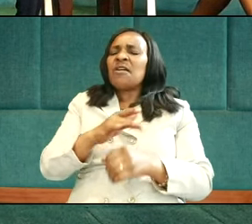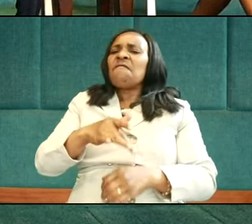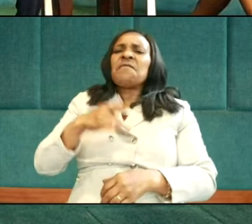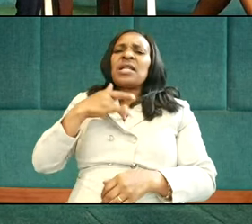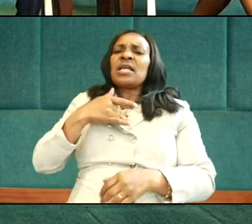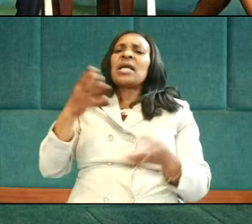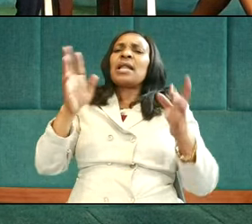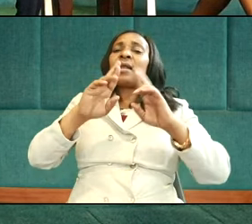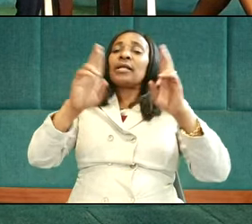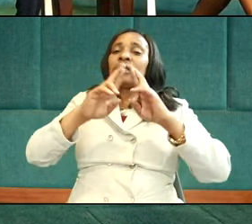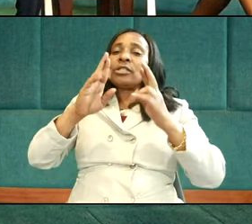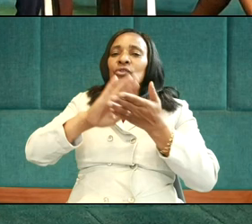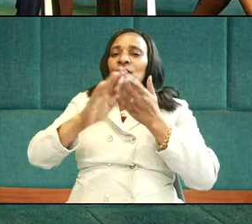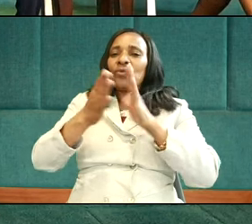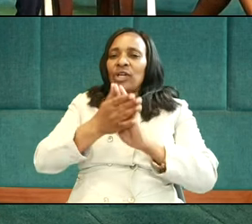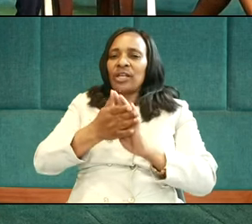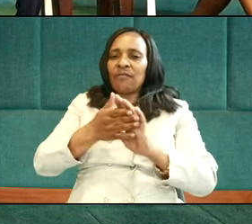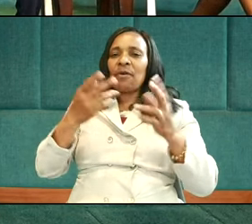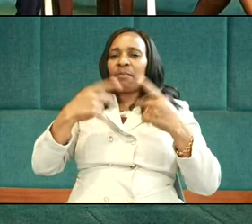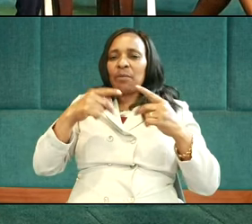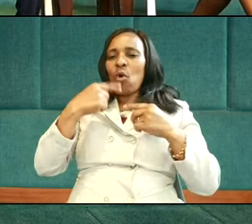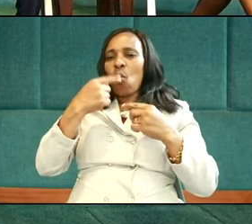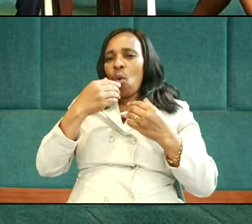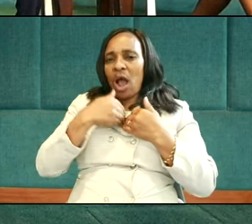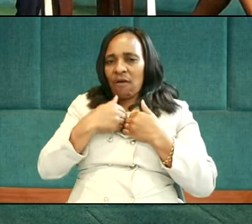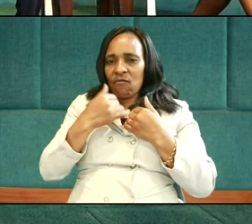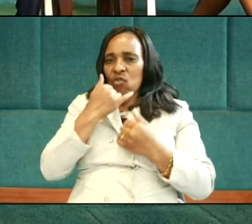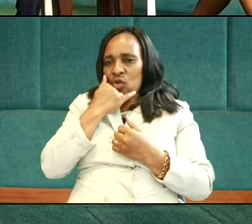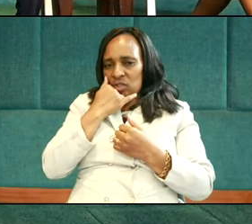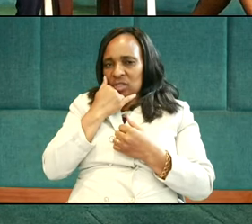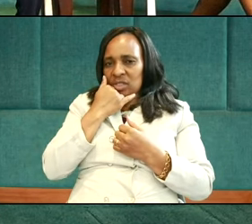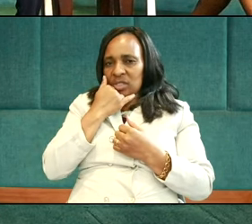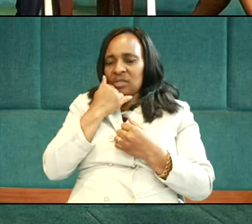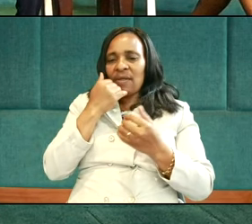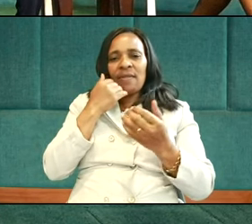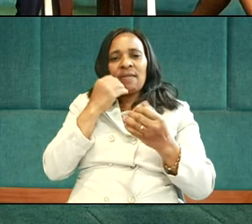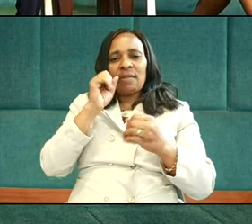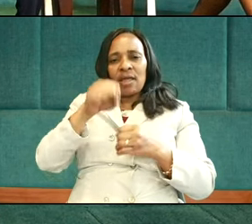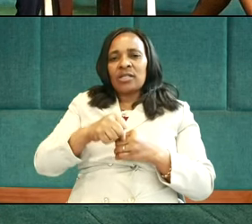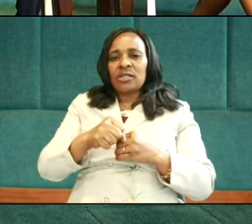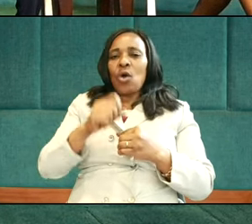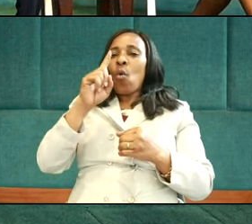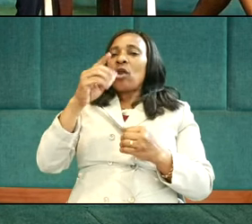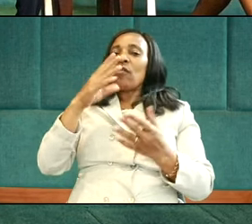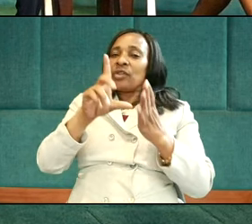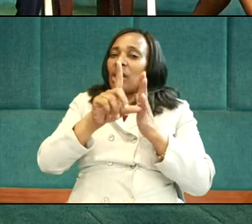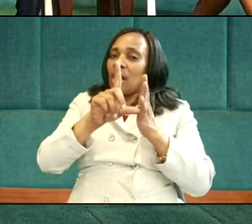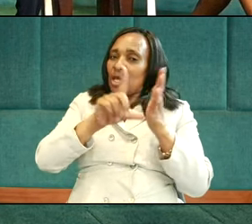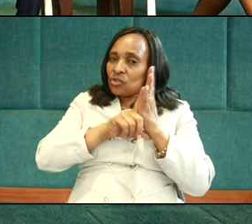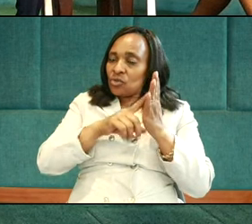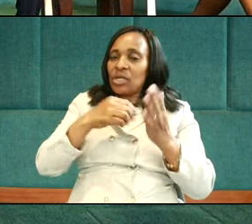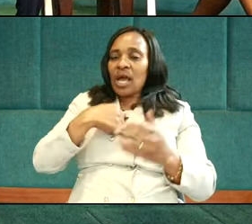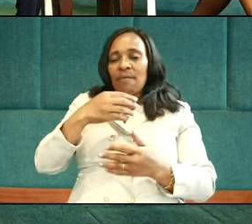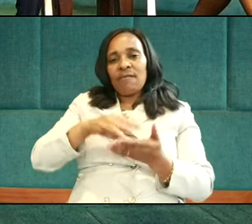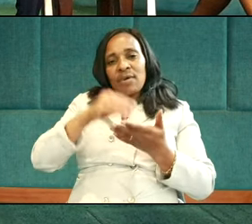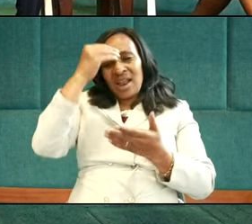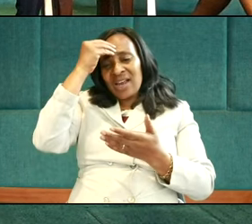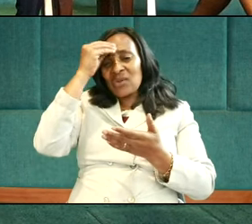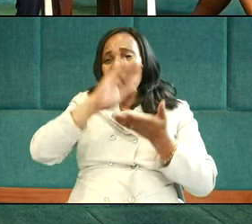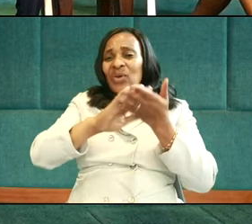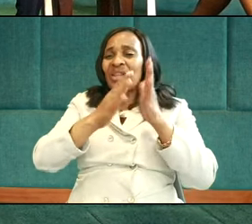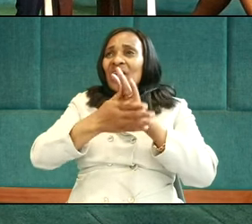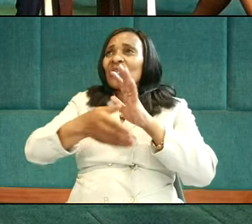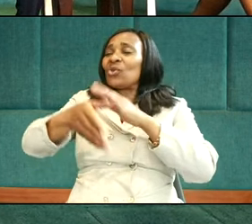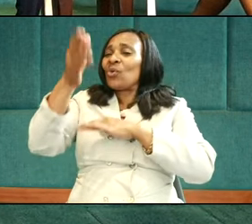are humble. Yes. Yeah, thank you. One other lesson I learned was that, you know, without